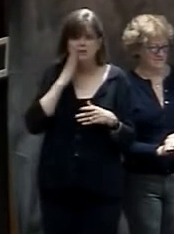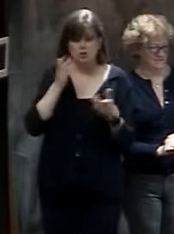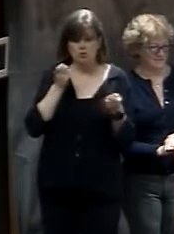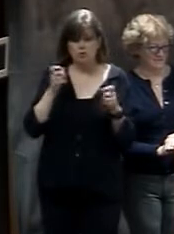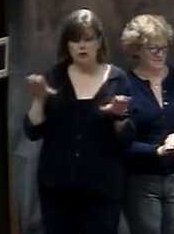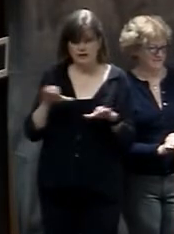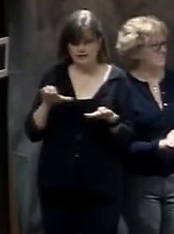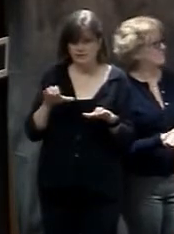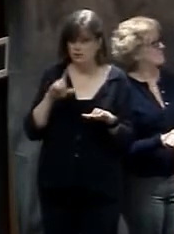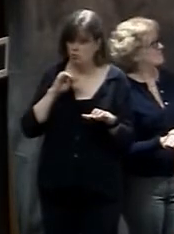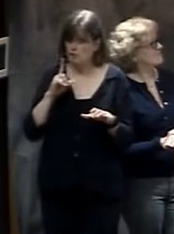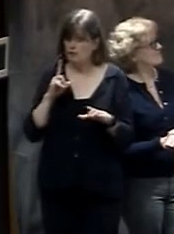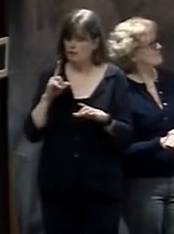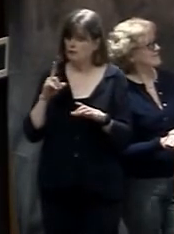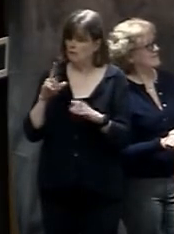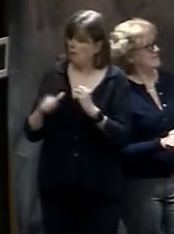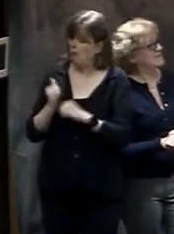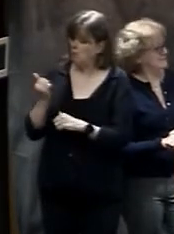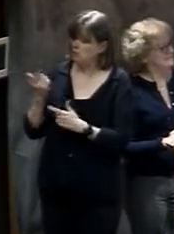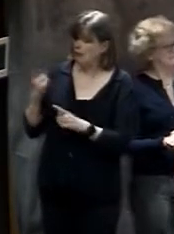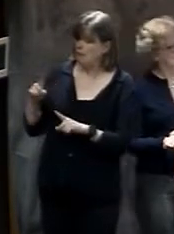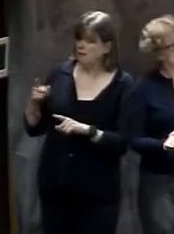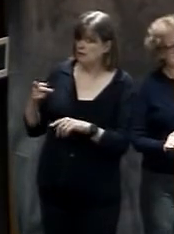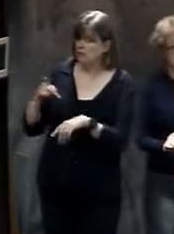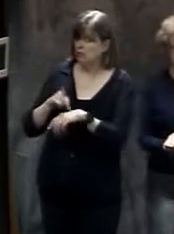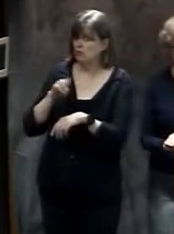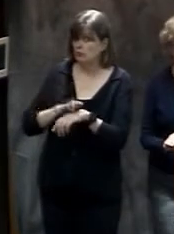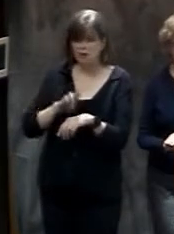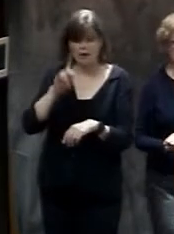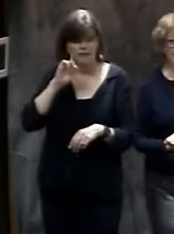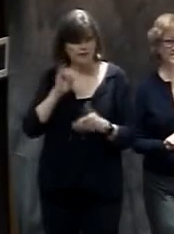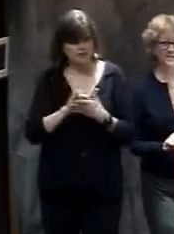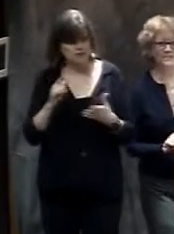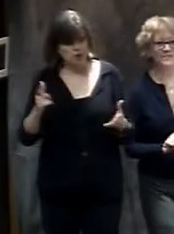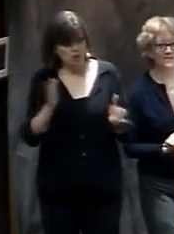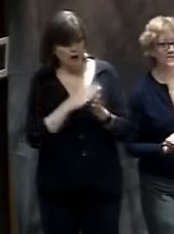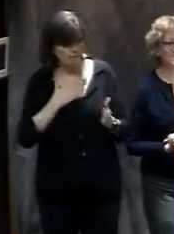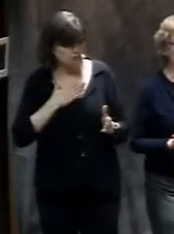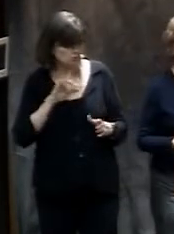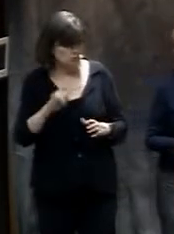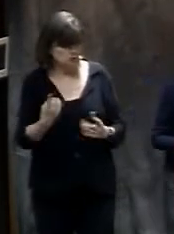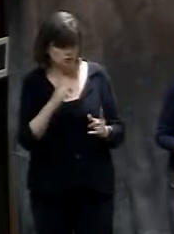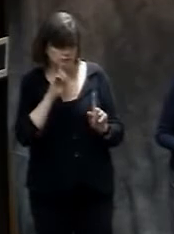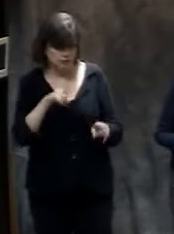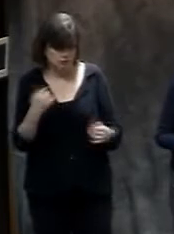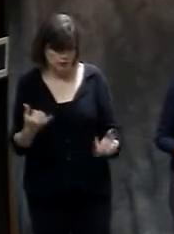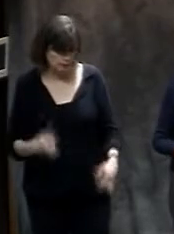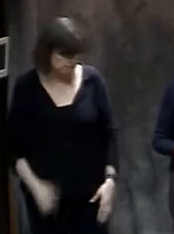So anyways, I think that's all we have to say, and we'd be happy to take your questions. So